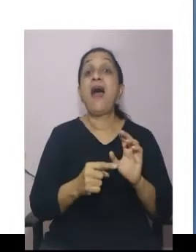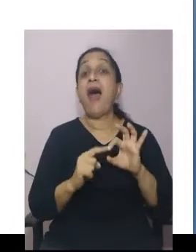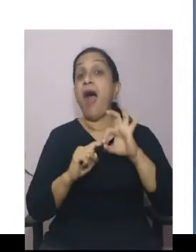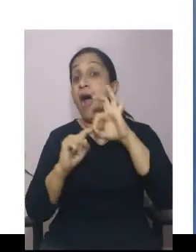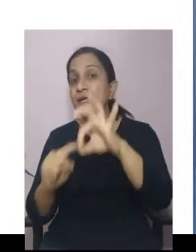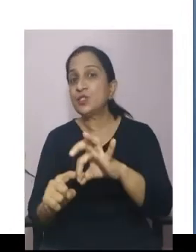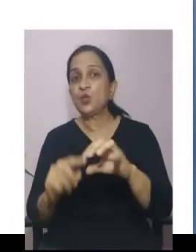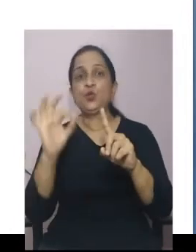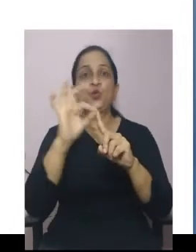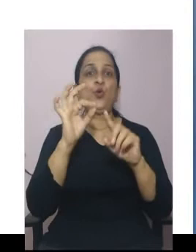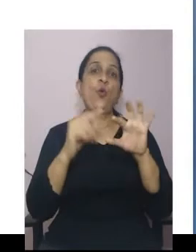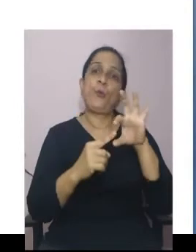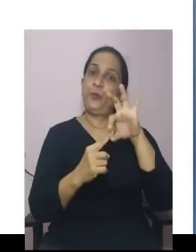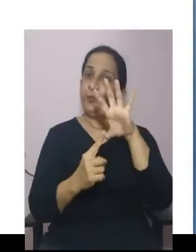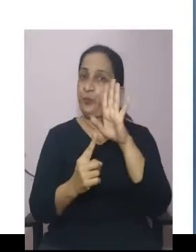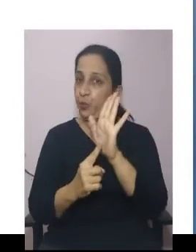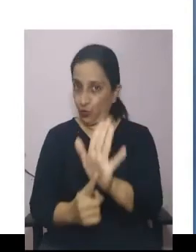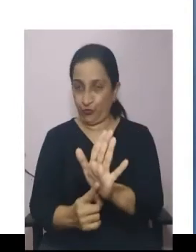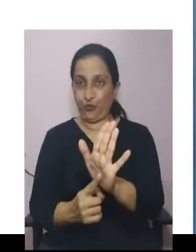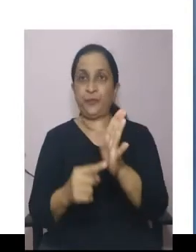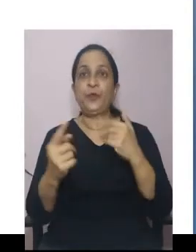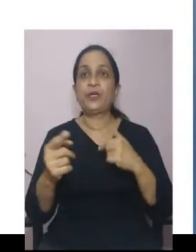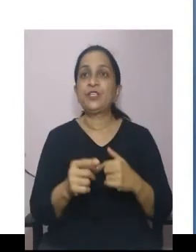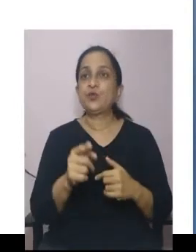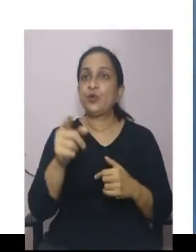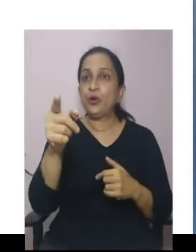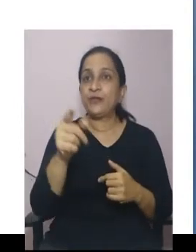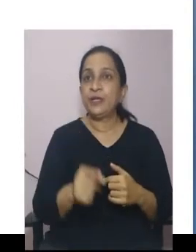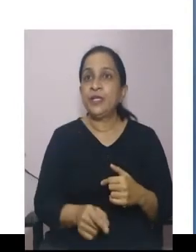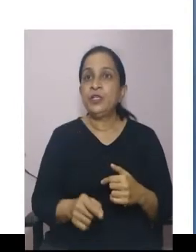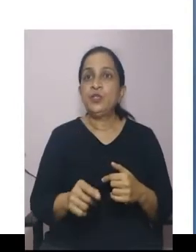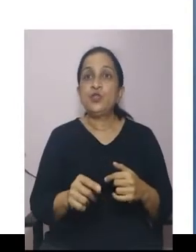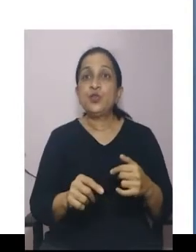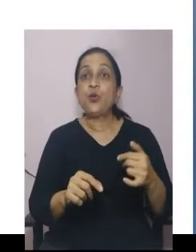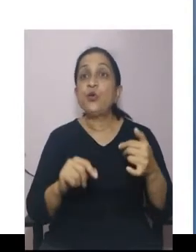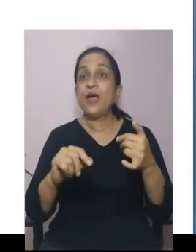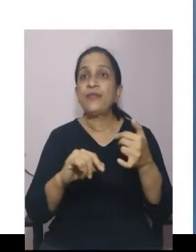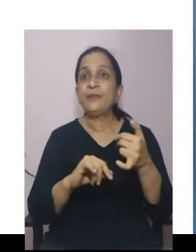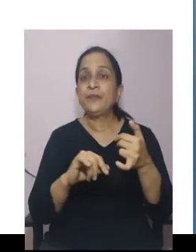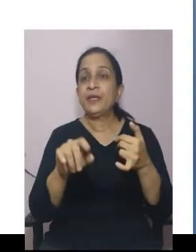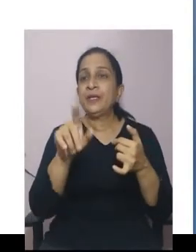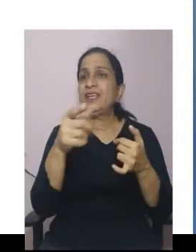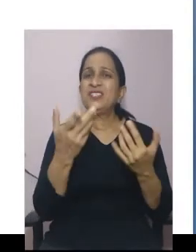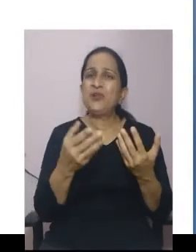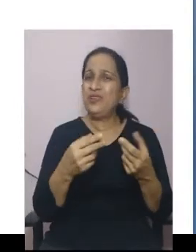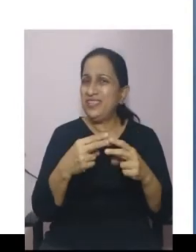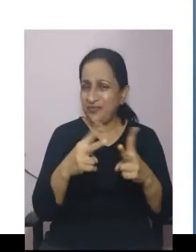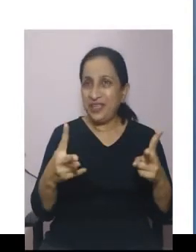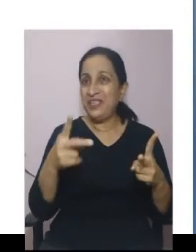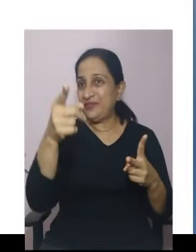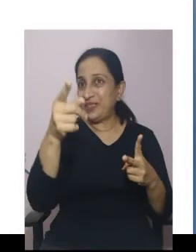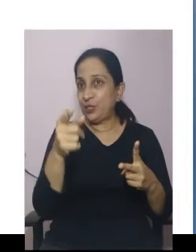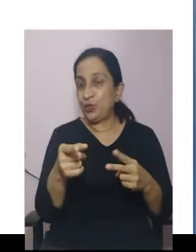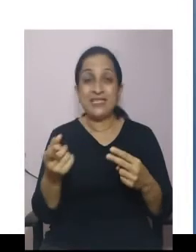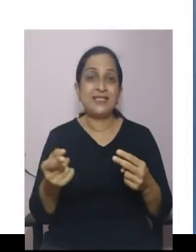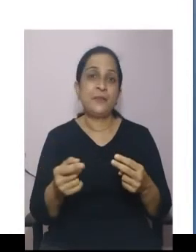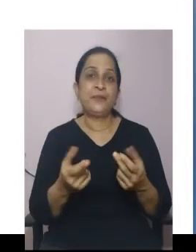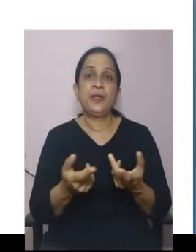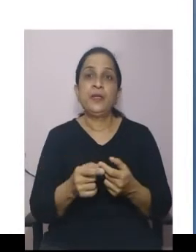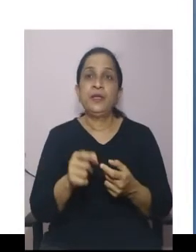sin squared theta is equal to 1 minus cos squared theta, or whatever form.